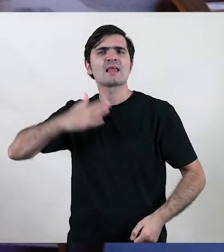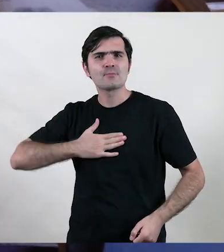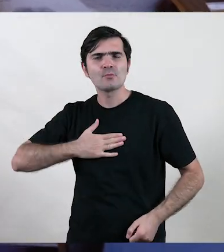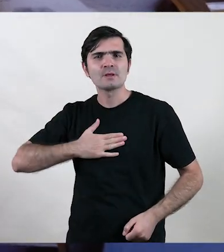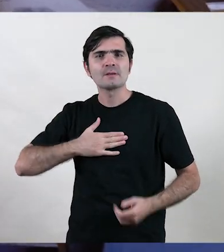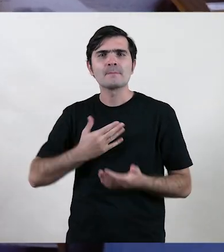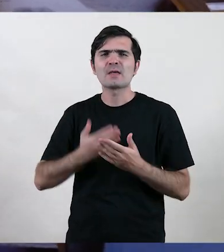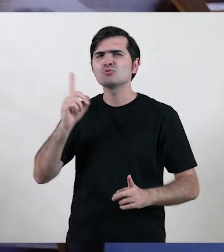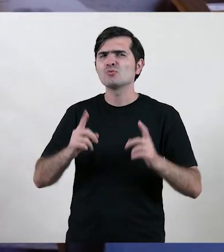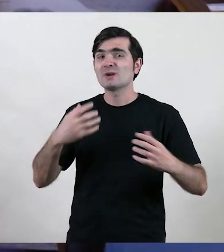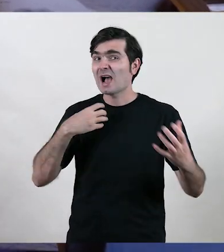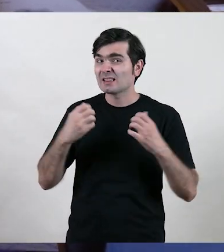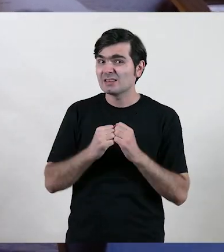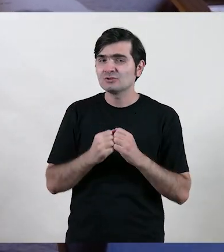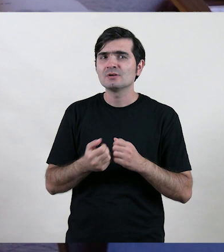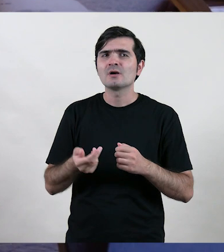their freedom.